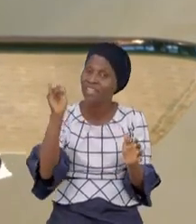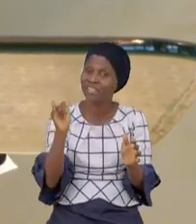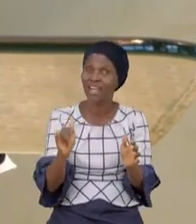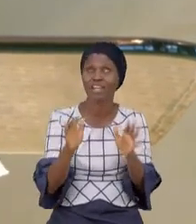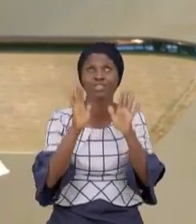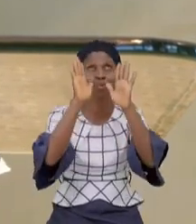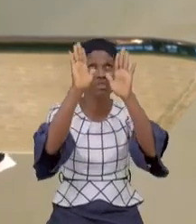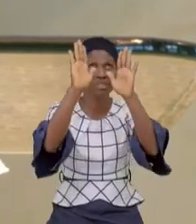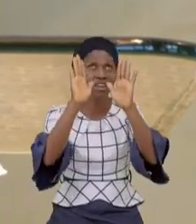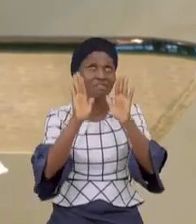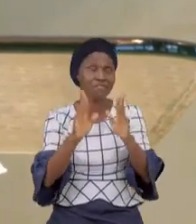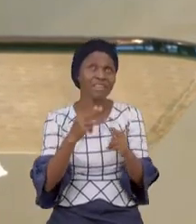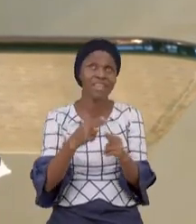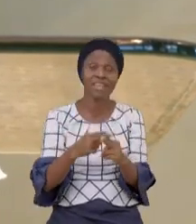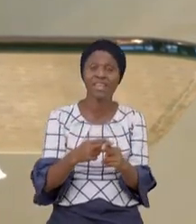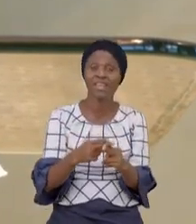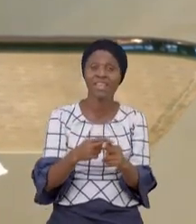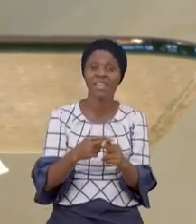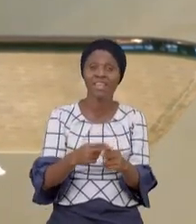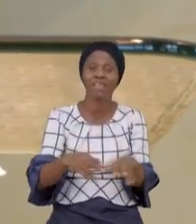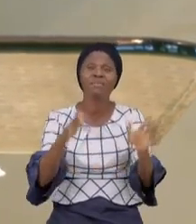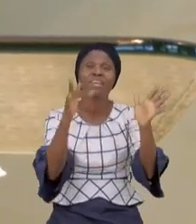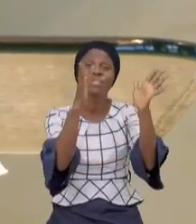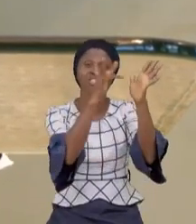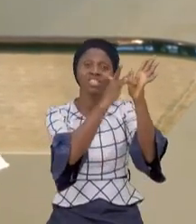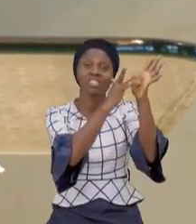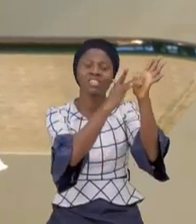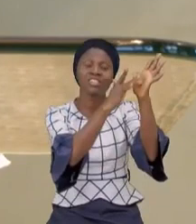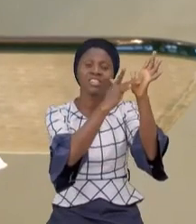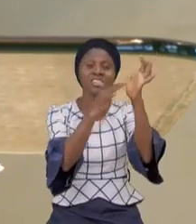Jesus, that wonderful name,